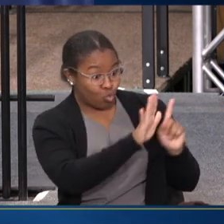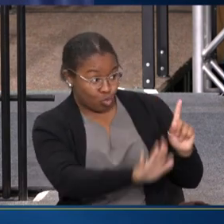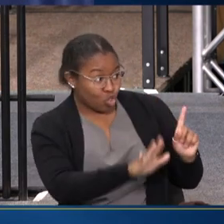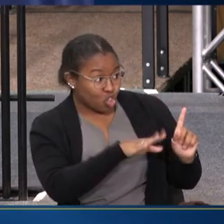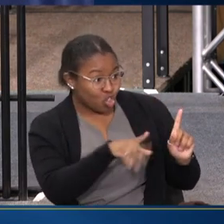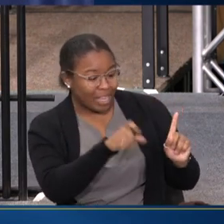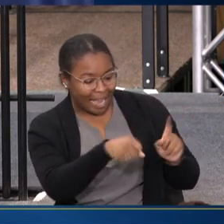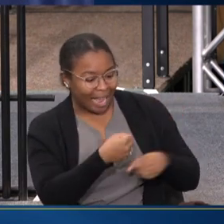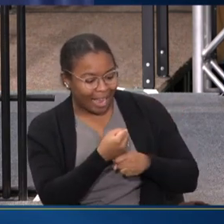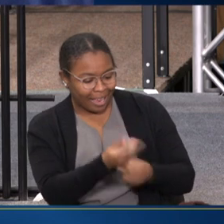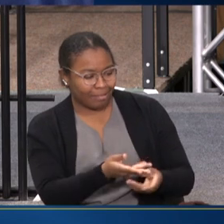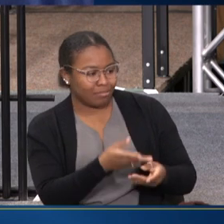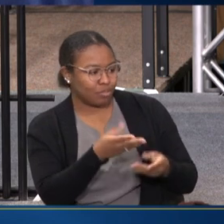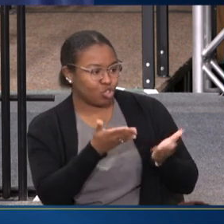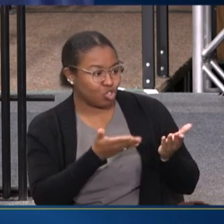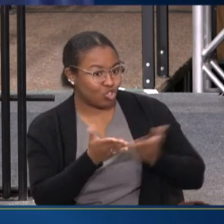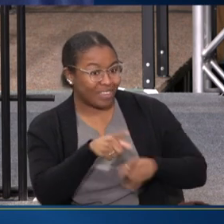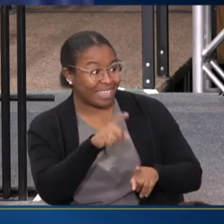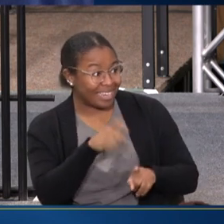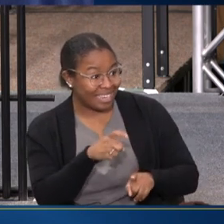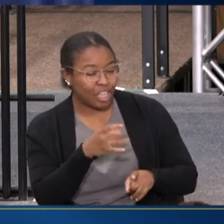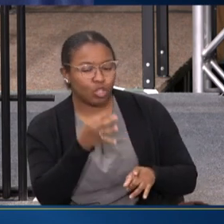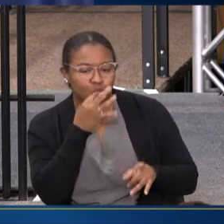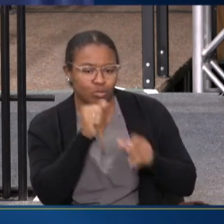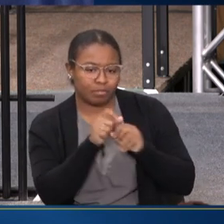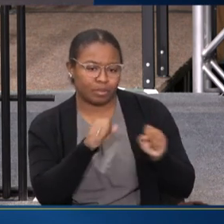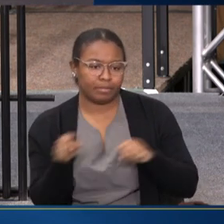ABLE TO GET THE SERVICES THEY NEED AS SOON AS THEY CAN GET THEM.